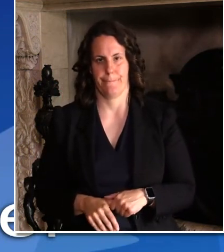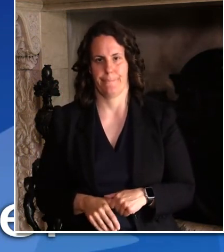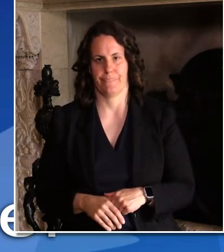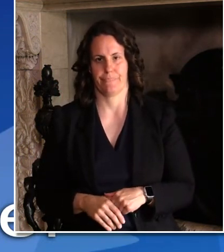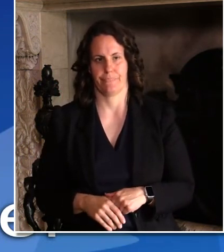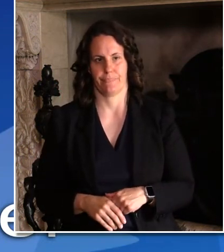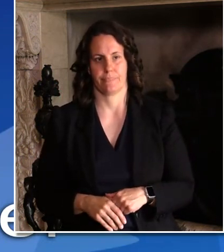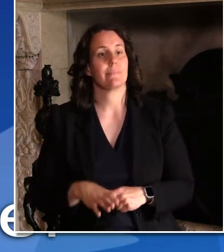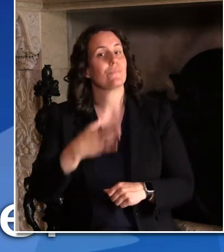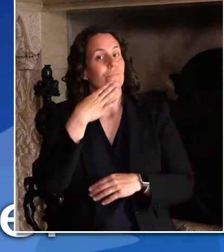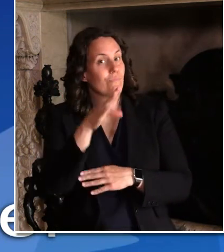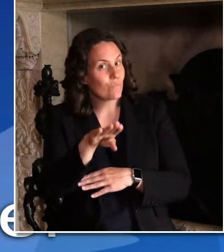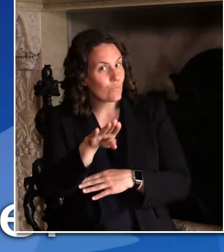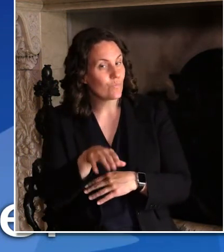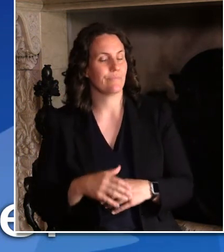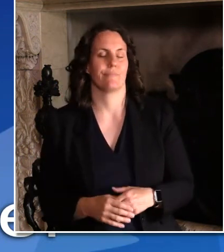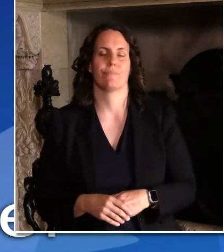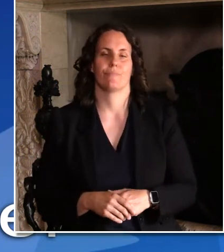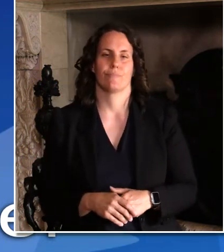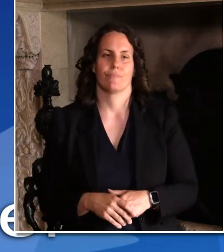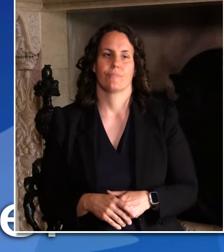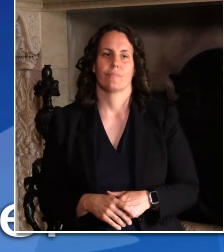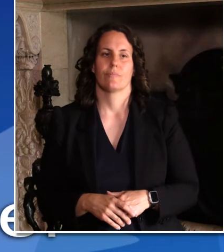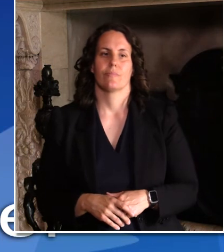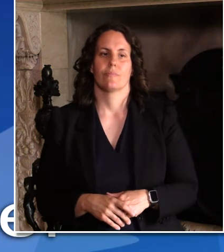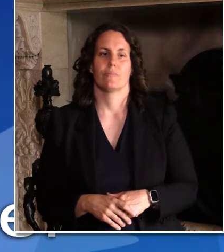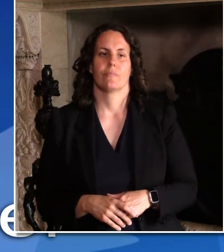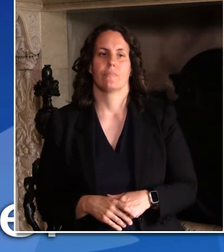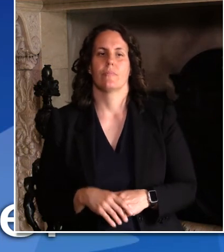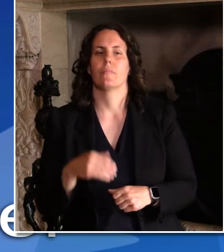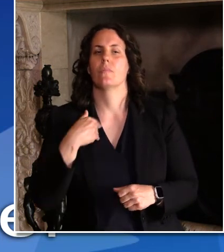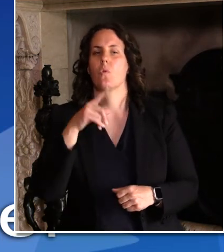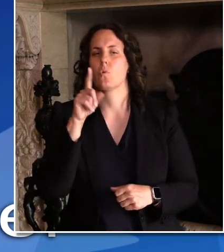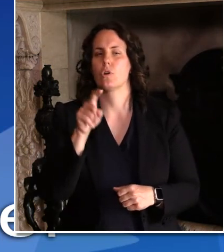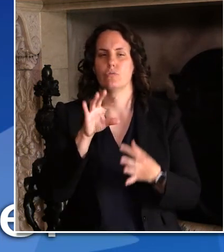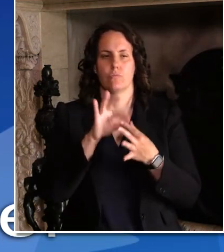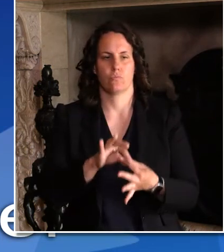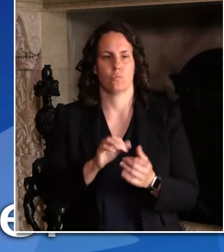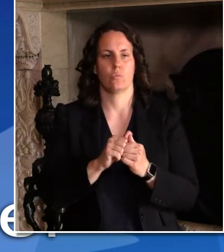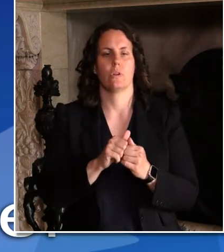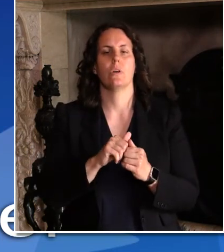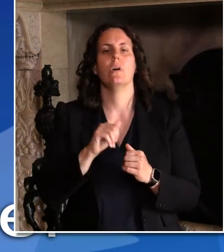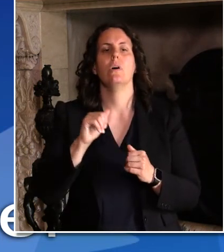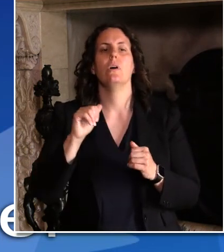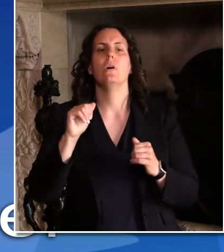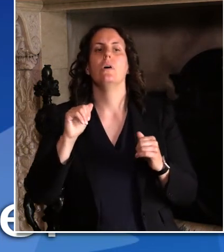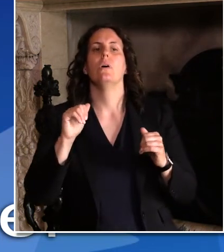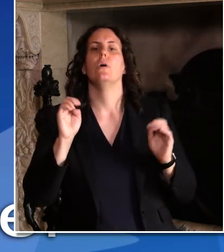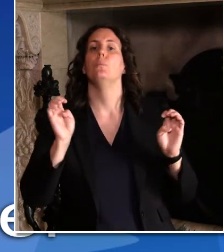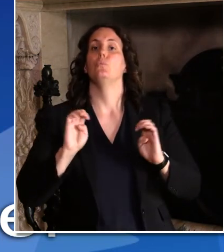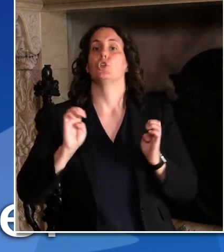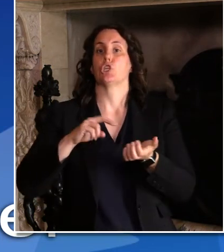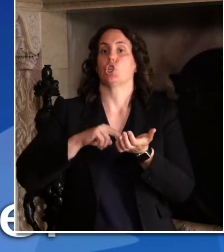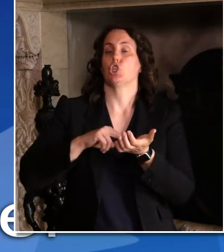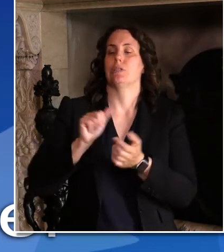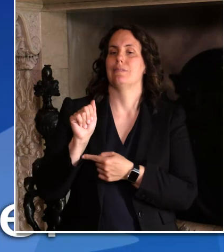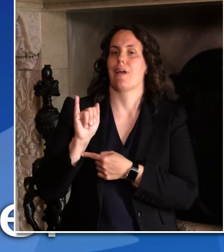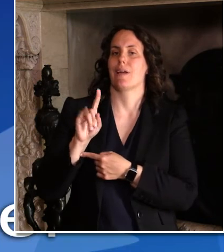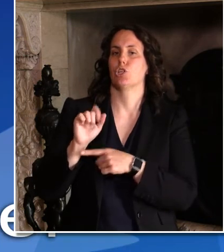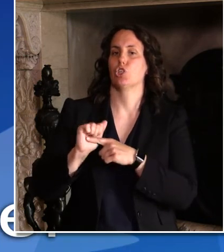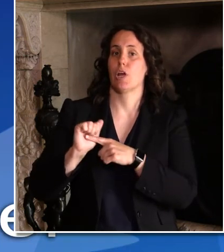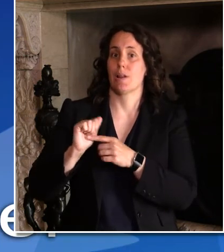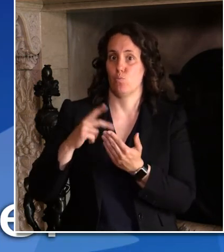Good afternoon. My question is in regards to the emergency nurse aid training programs. My understanding is that an emergency rule